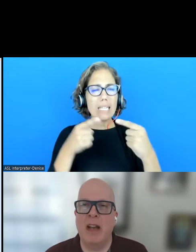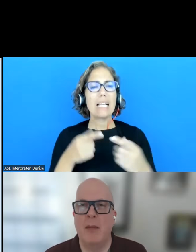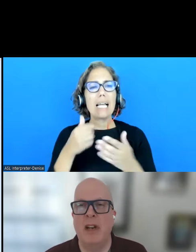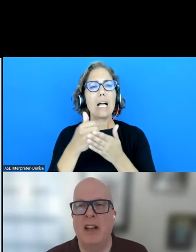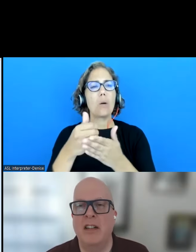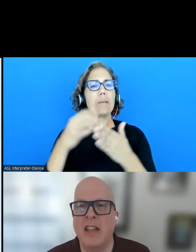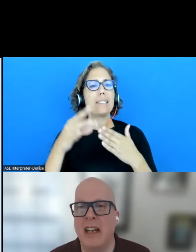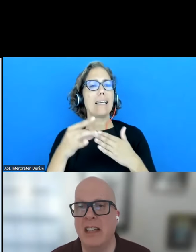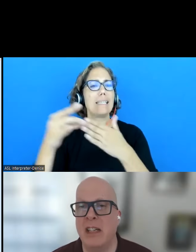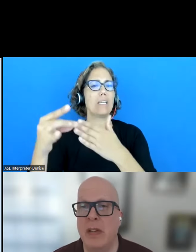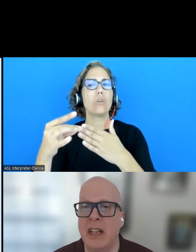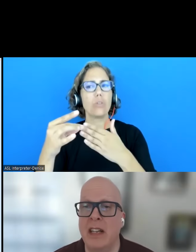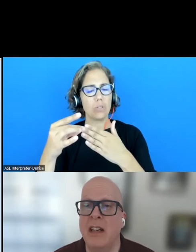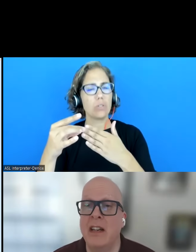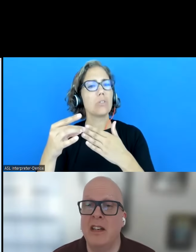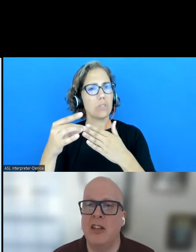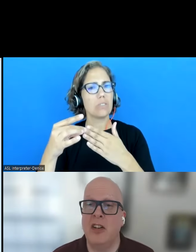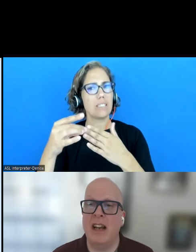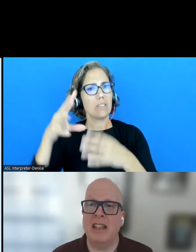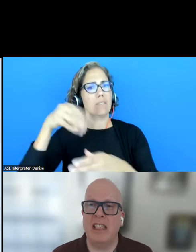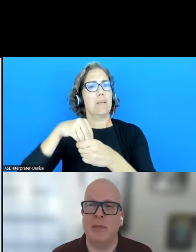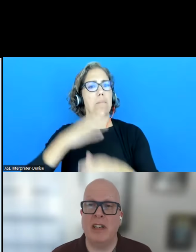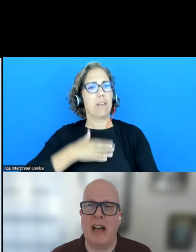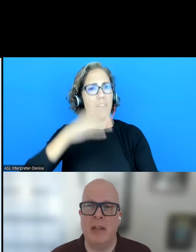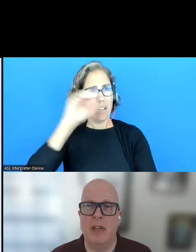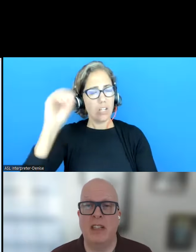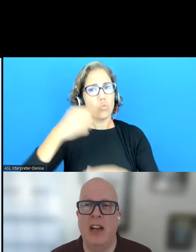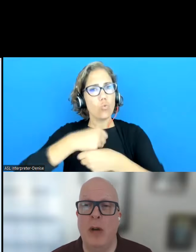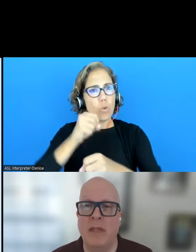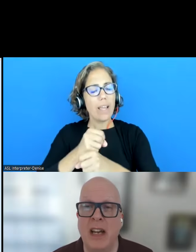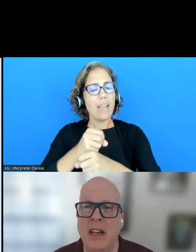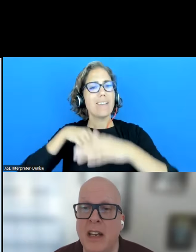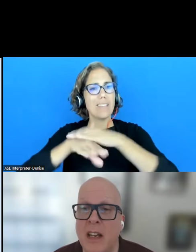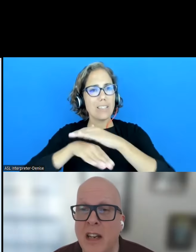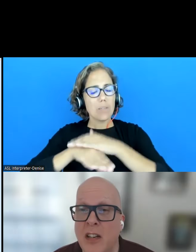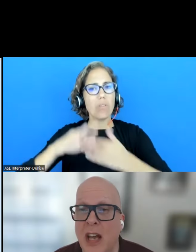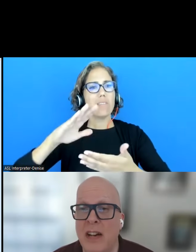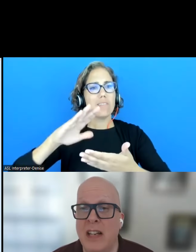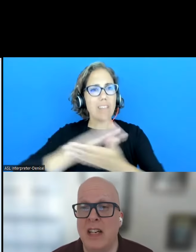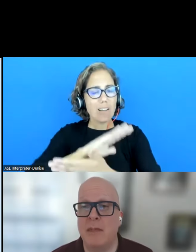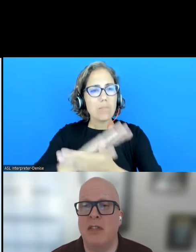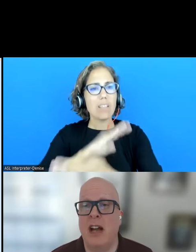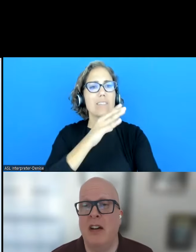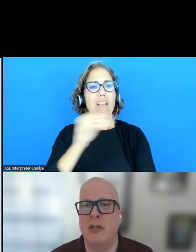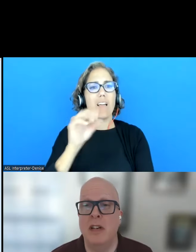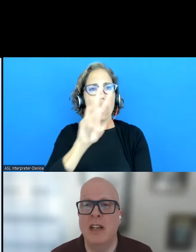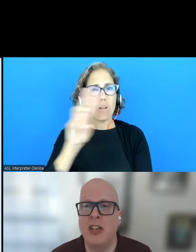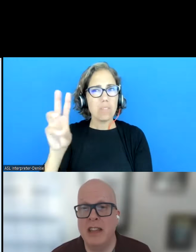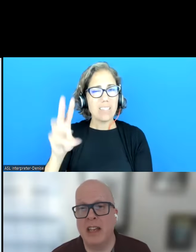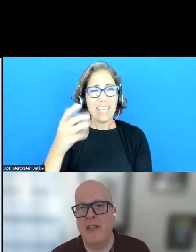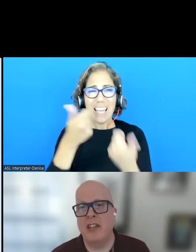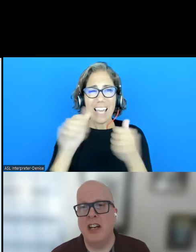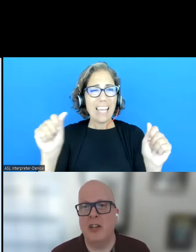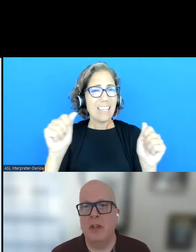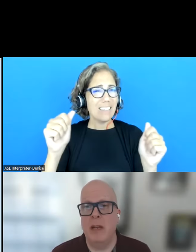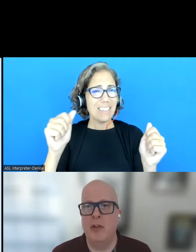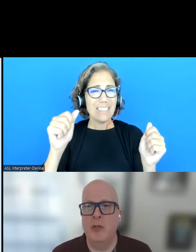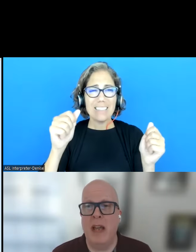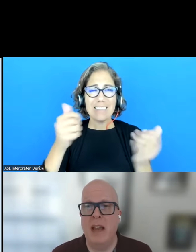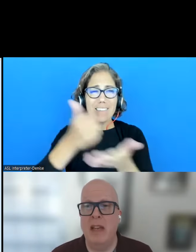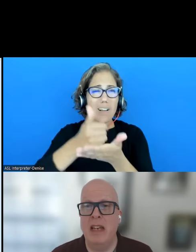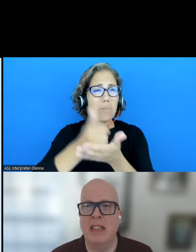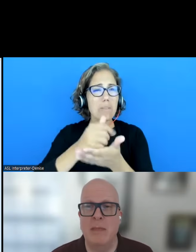leaders at my company understand accessibility to create accessible documents and website. Do you have any tips for how to initiate the conversation